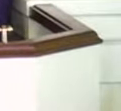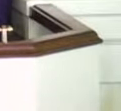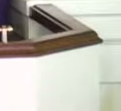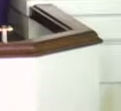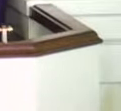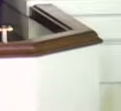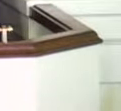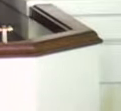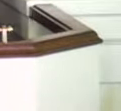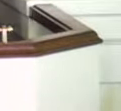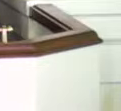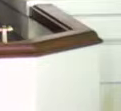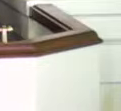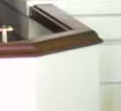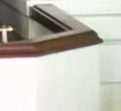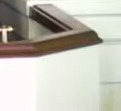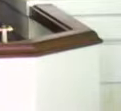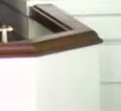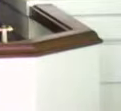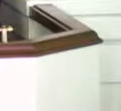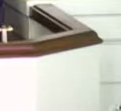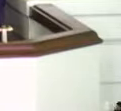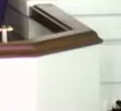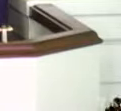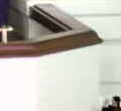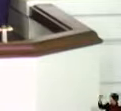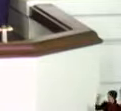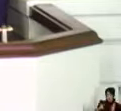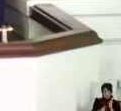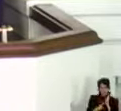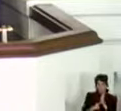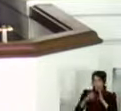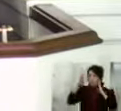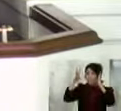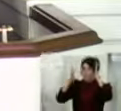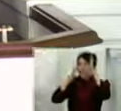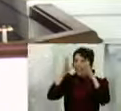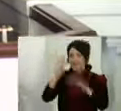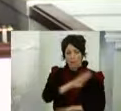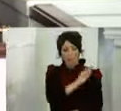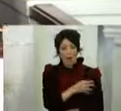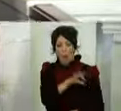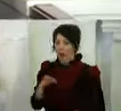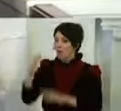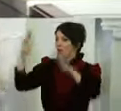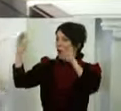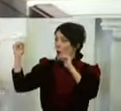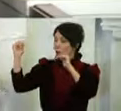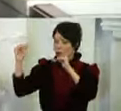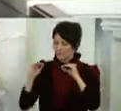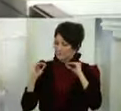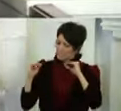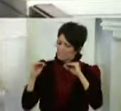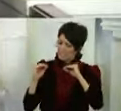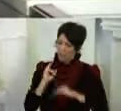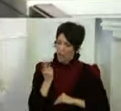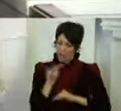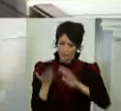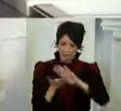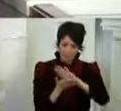lives with your imagination. Show us the creative power of hope. Teach us the peace